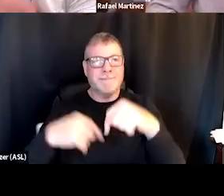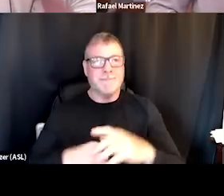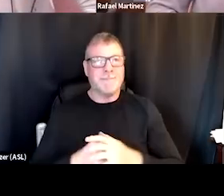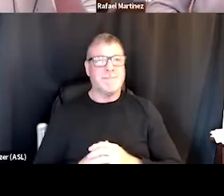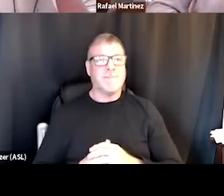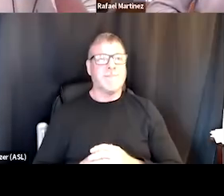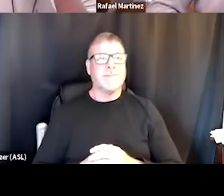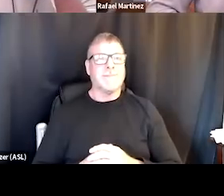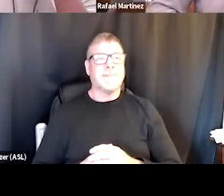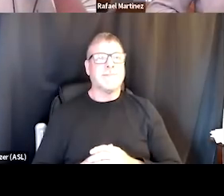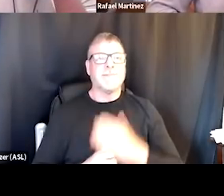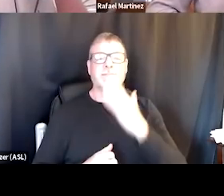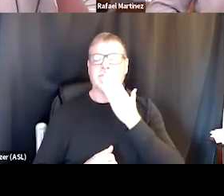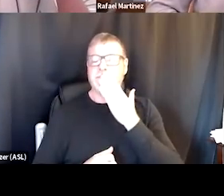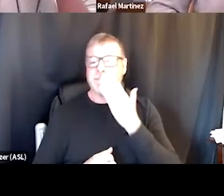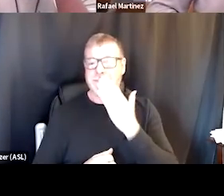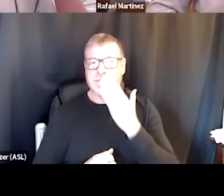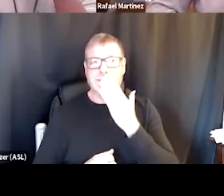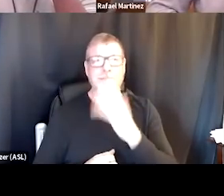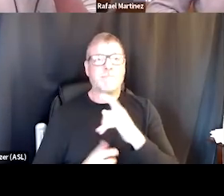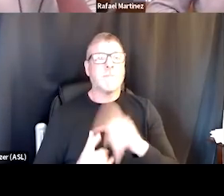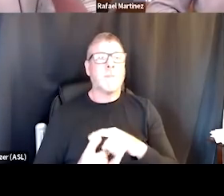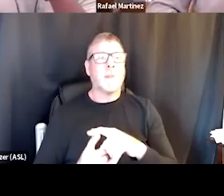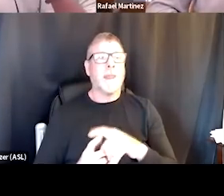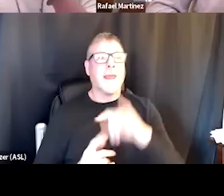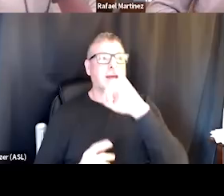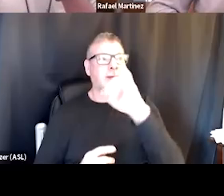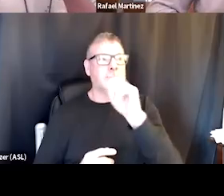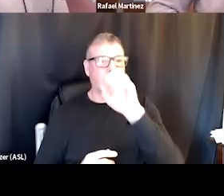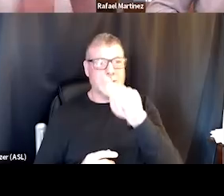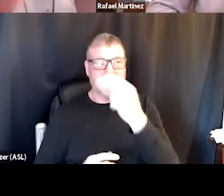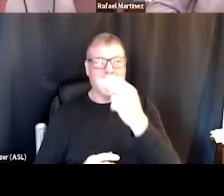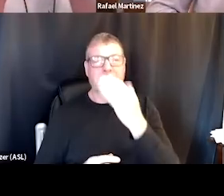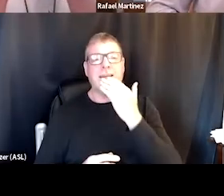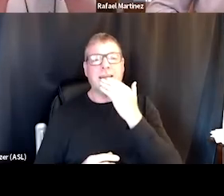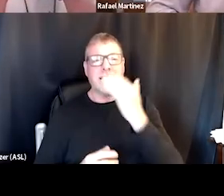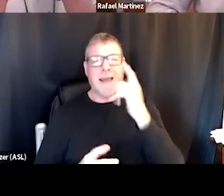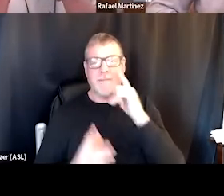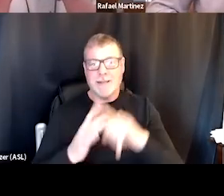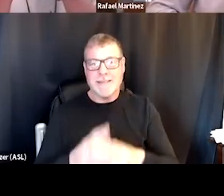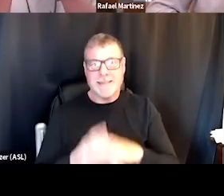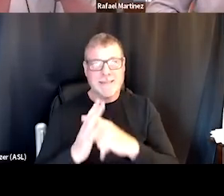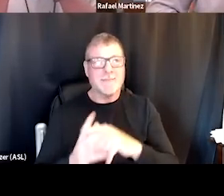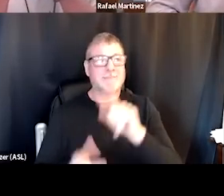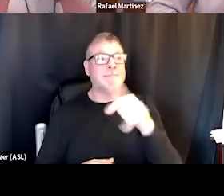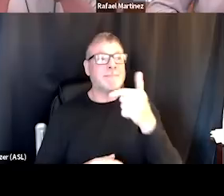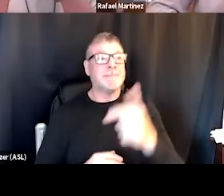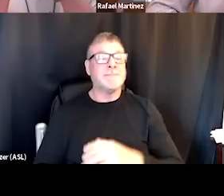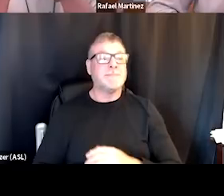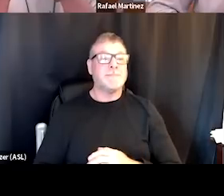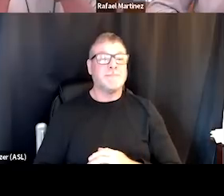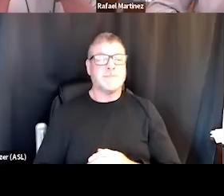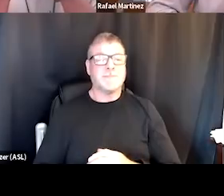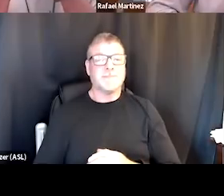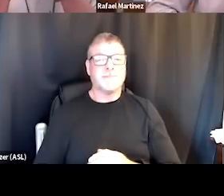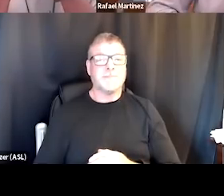Thanks for having us. Joseph, thank you for getting the ball started. Next slide, please.